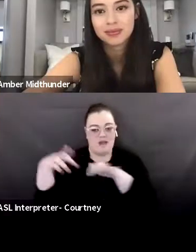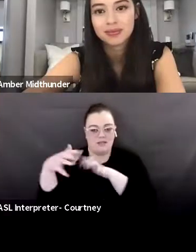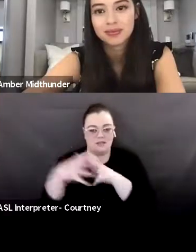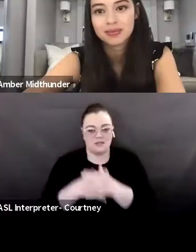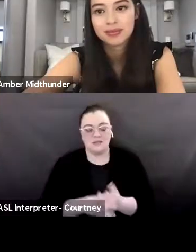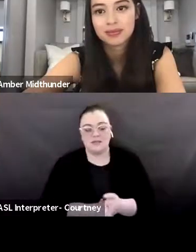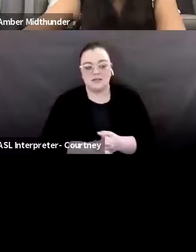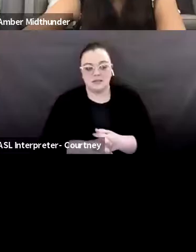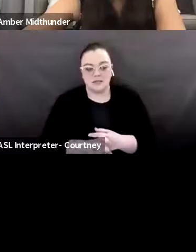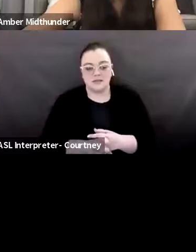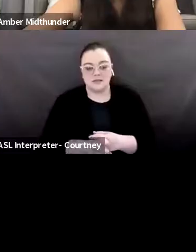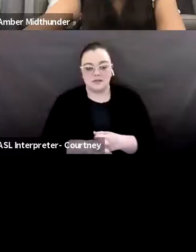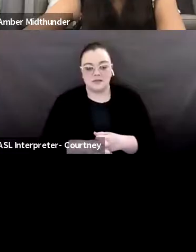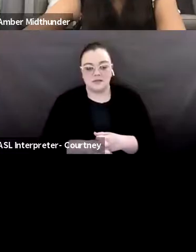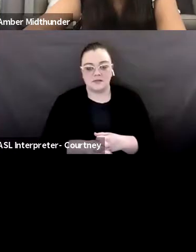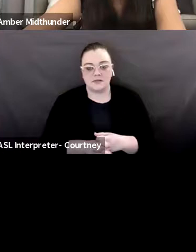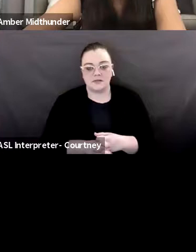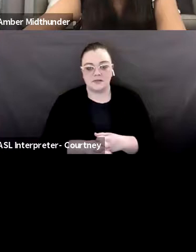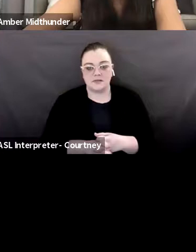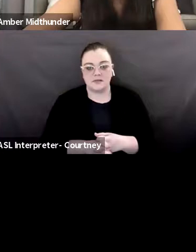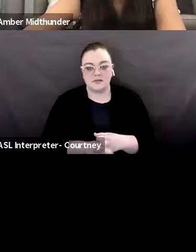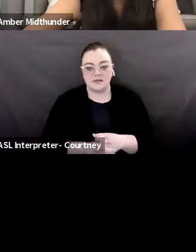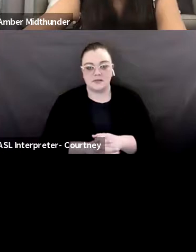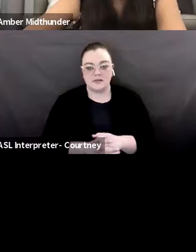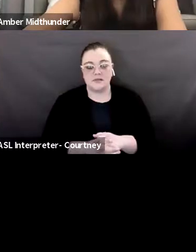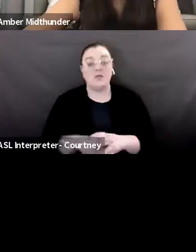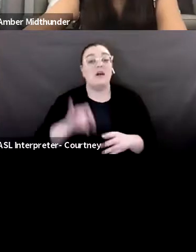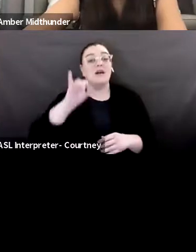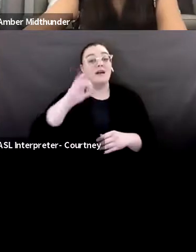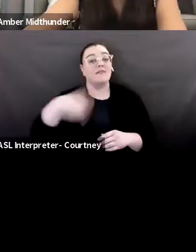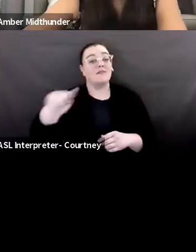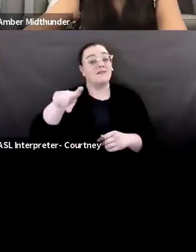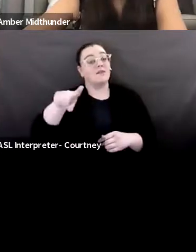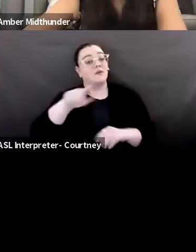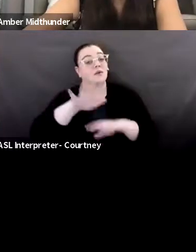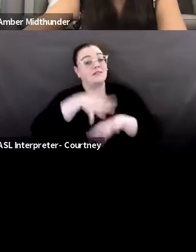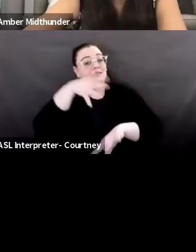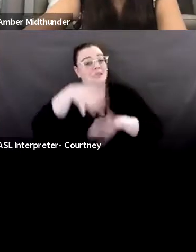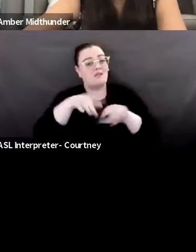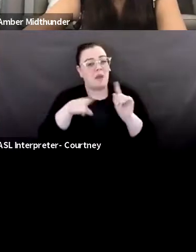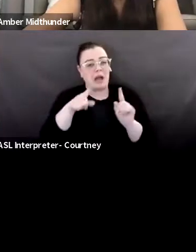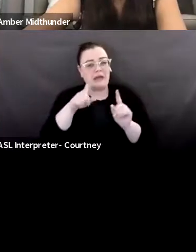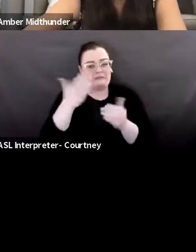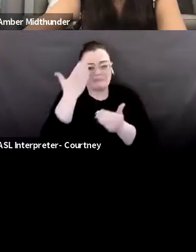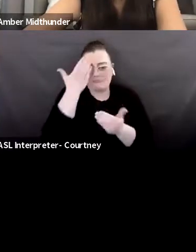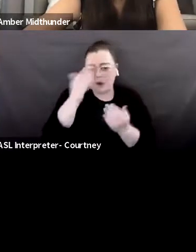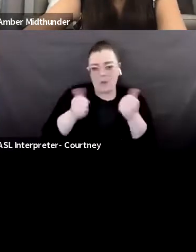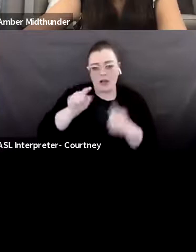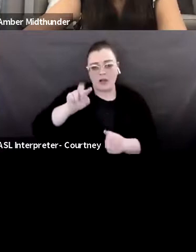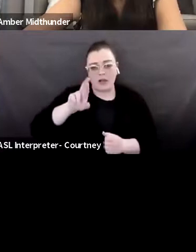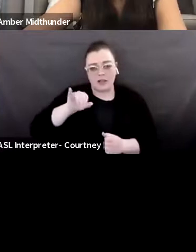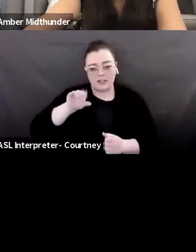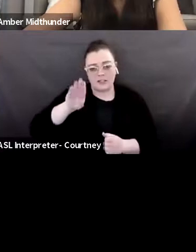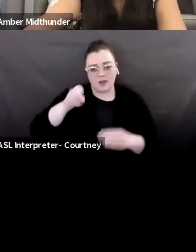one of the questions that we have is, if you are Native but aren't 100% positive what tribe your ancestors are from, does this